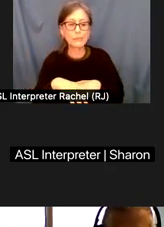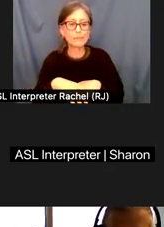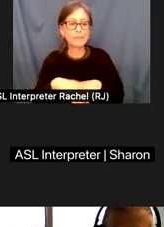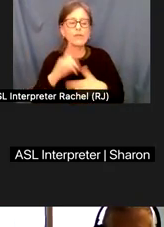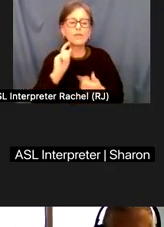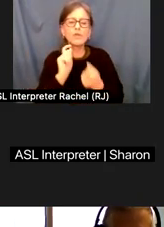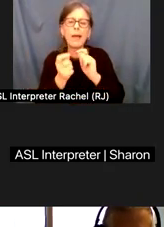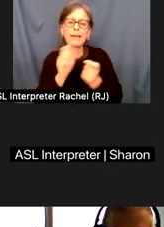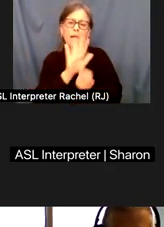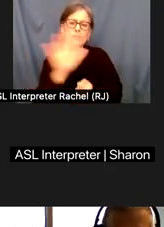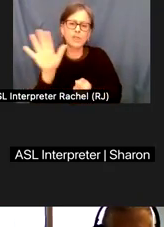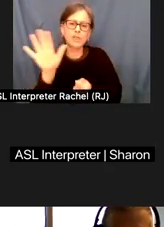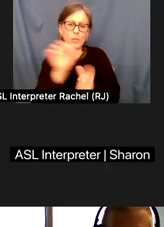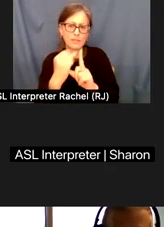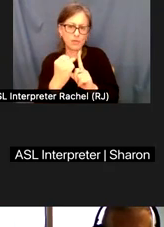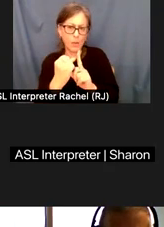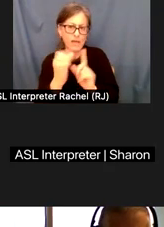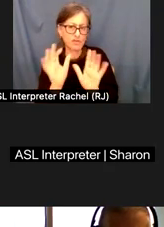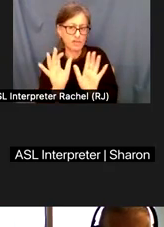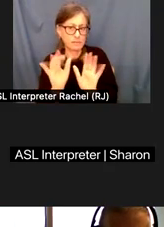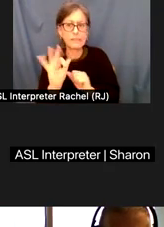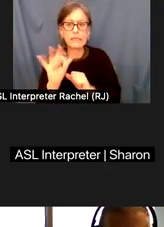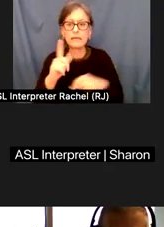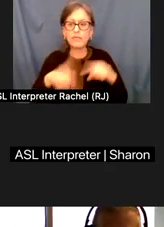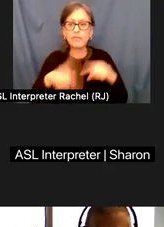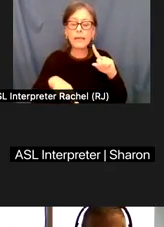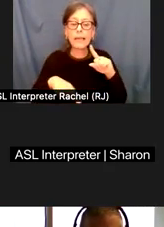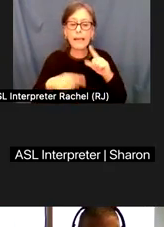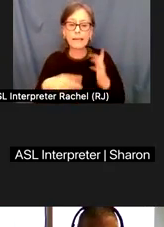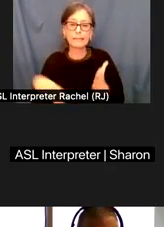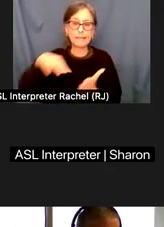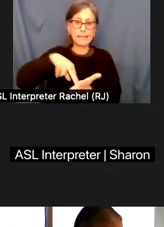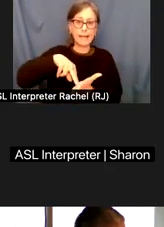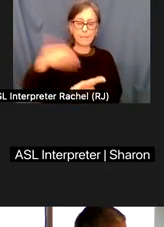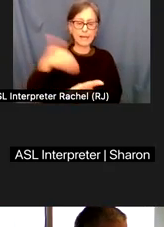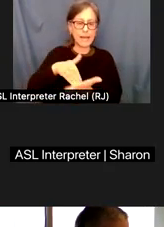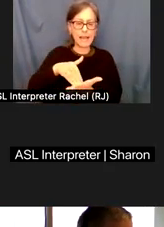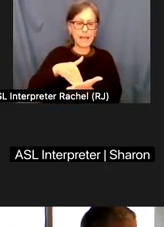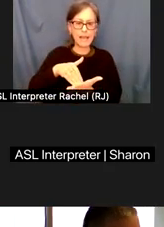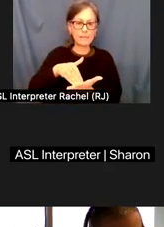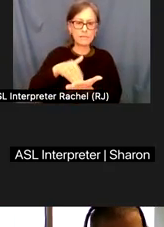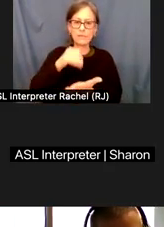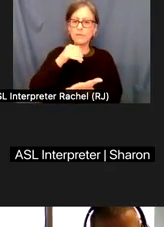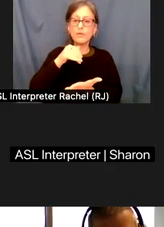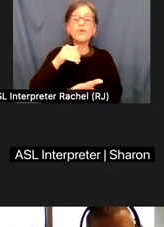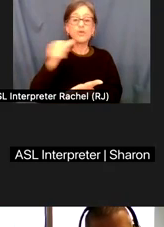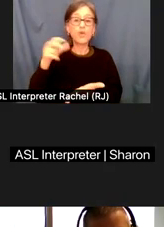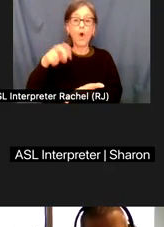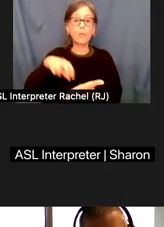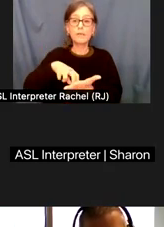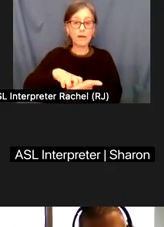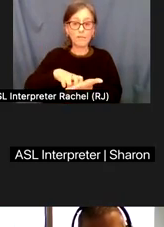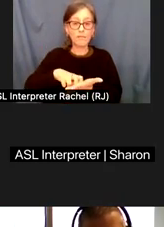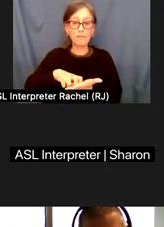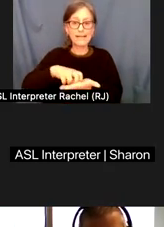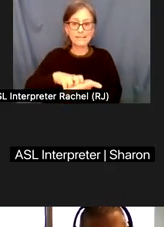adapt to your situation. If you can't get back up again, don't get down in the first place. Bend over and cover